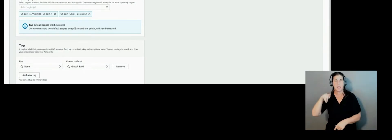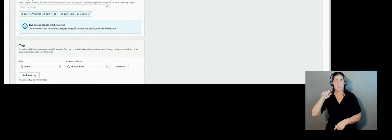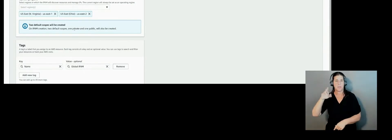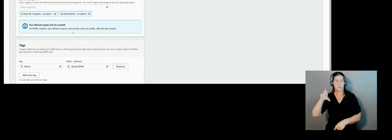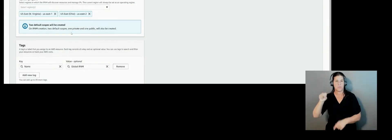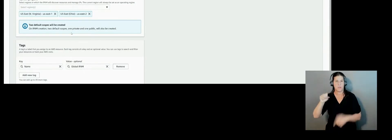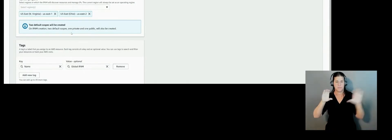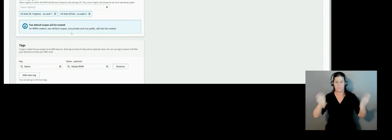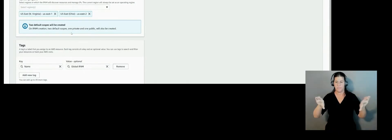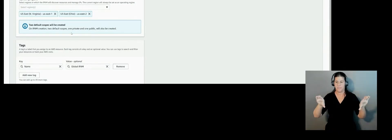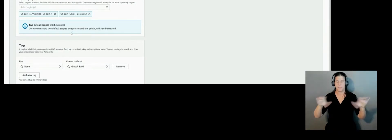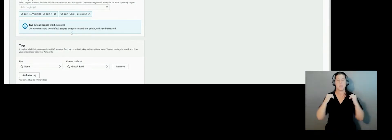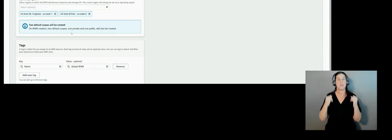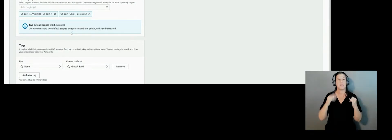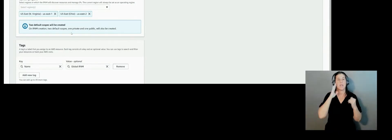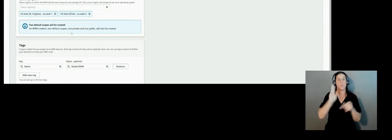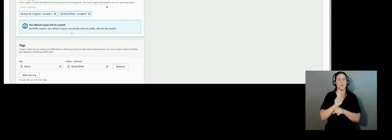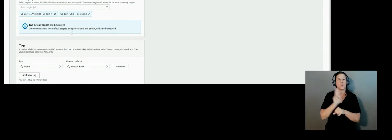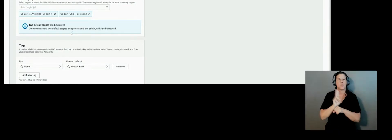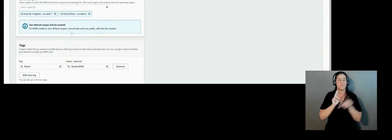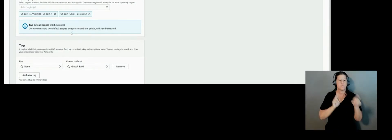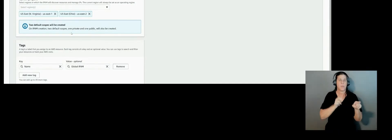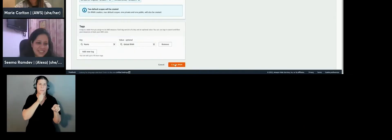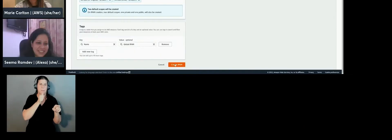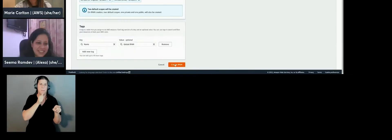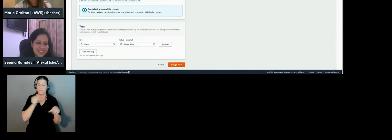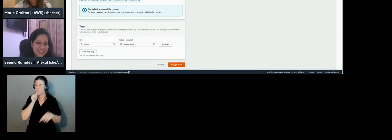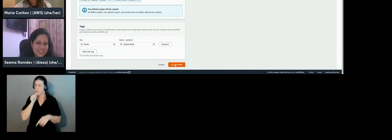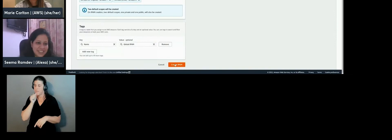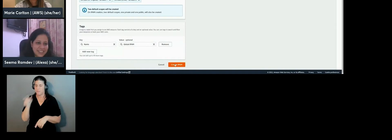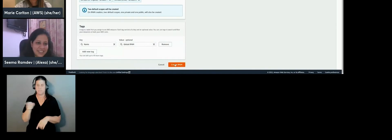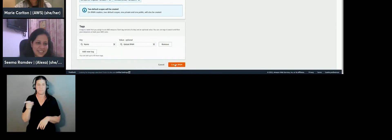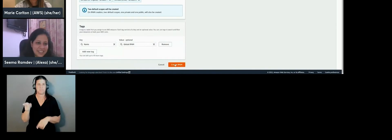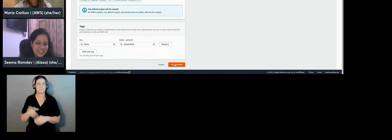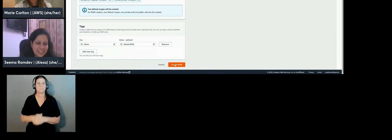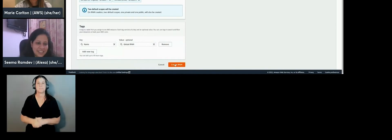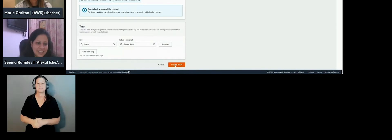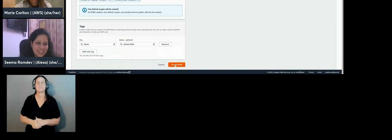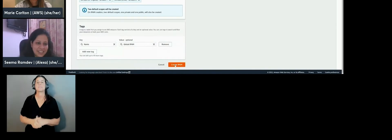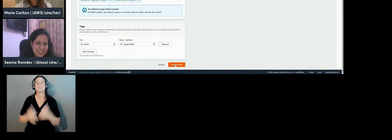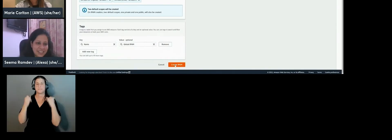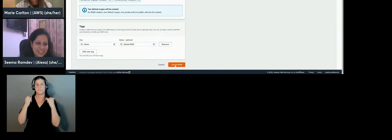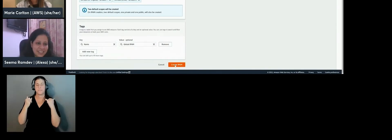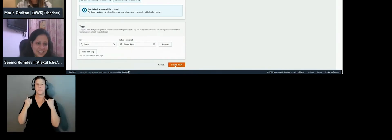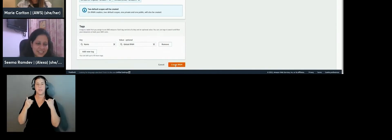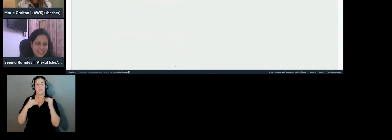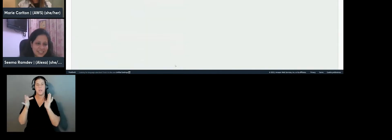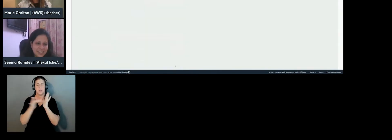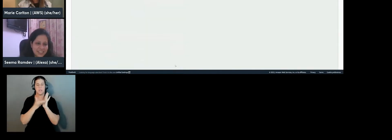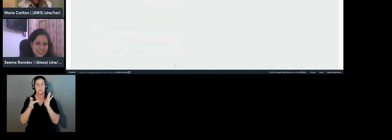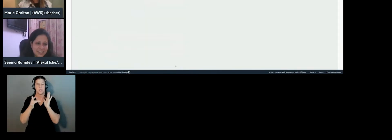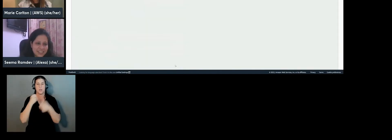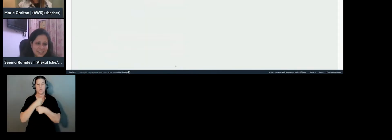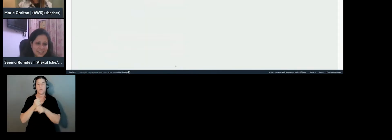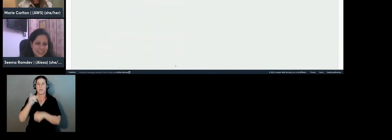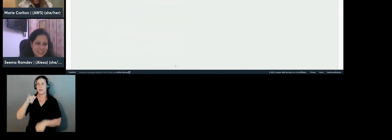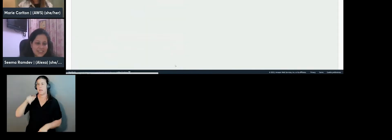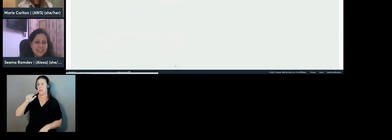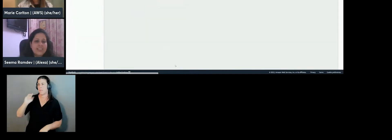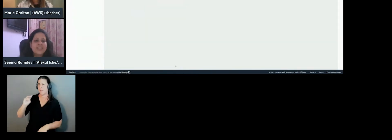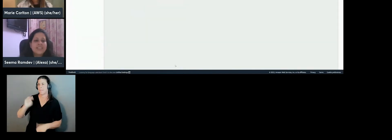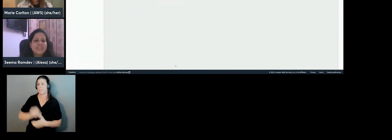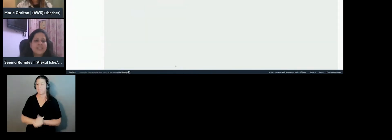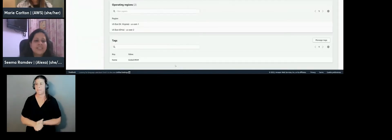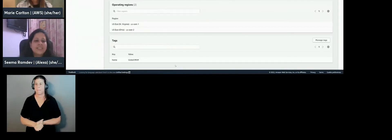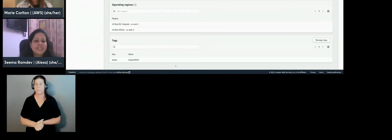for today, we're going to be using the private scope. So now I'm going to click Create IPAM. So